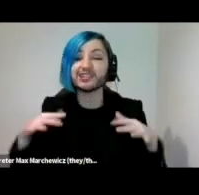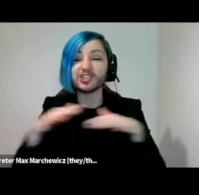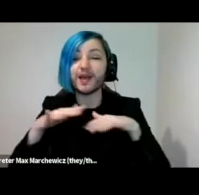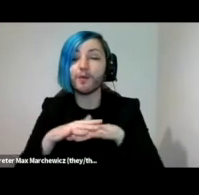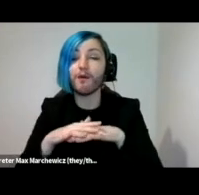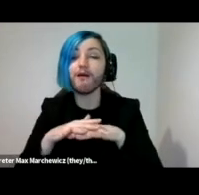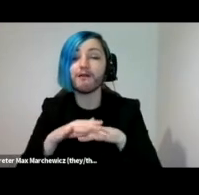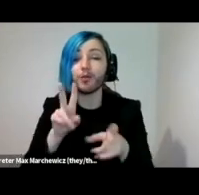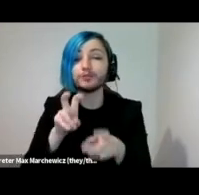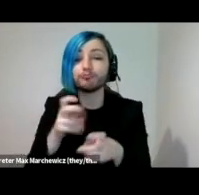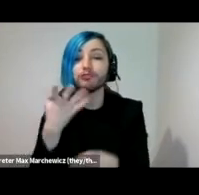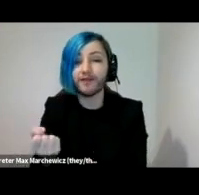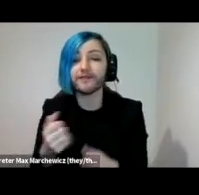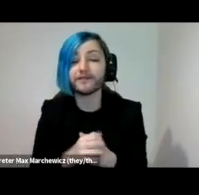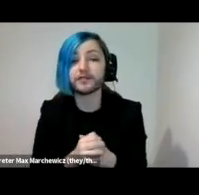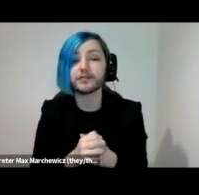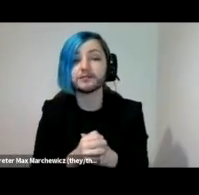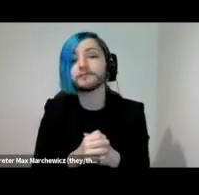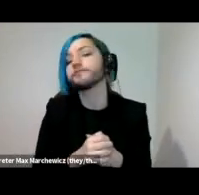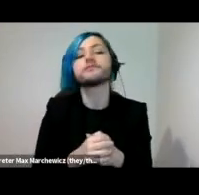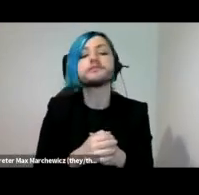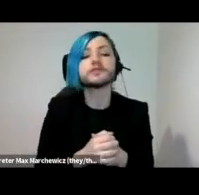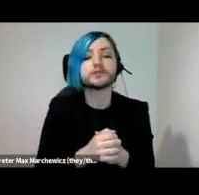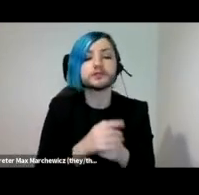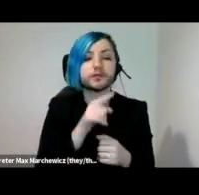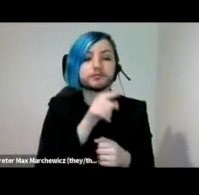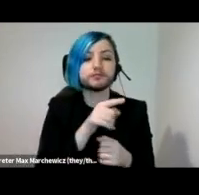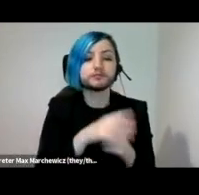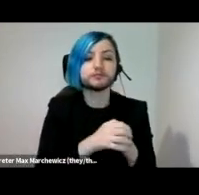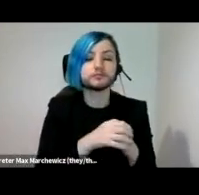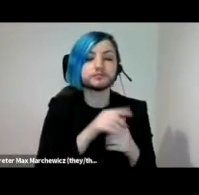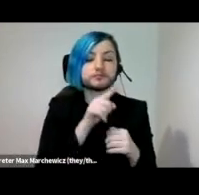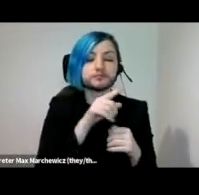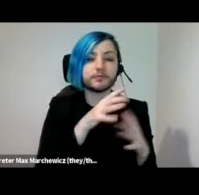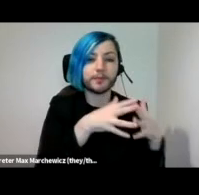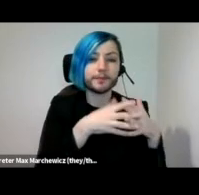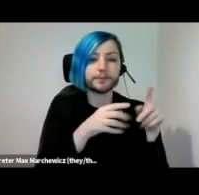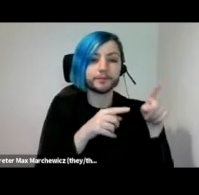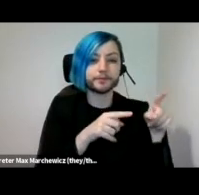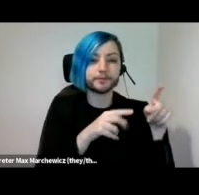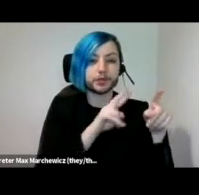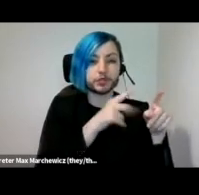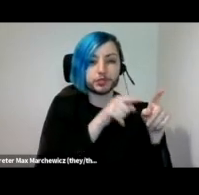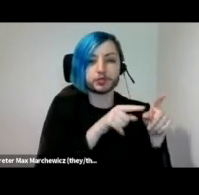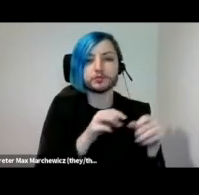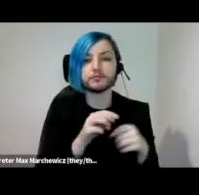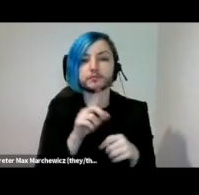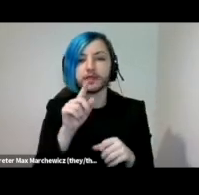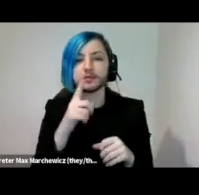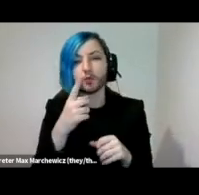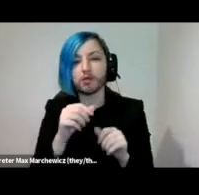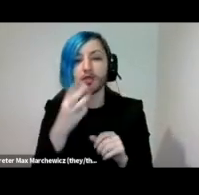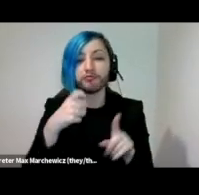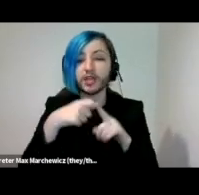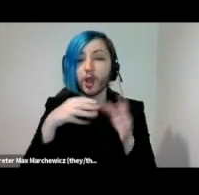observatories. They're physically located in the United States. There is a slightly smaller detector, 3 kilometers long, located